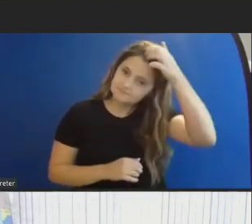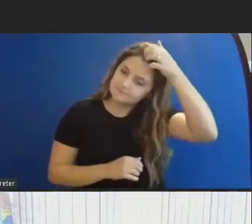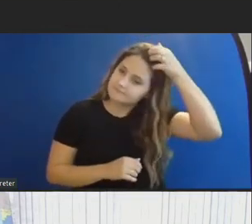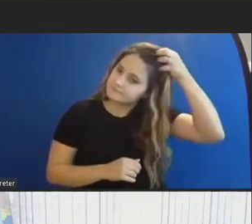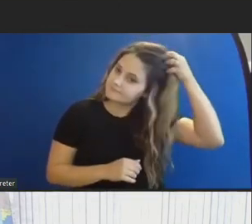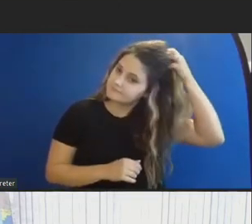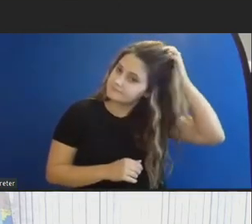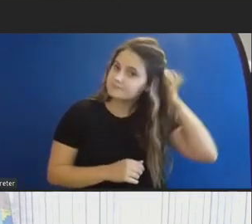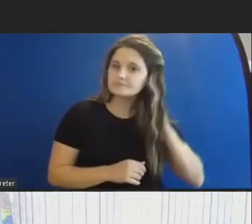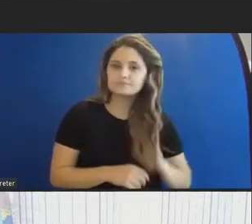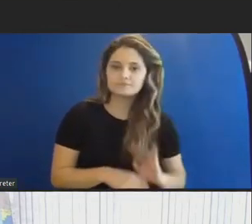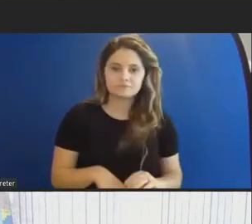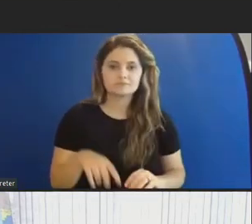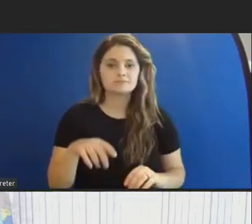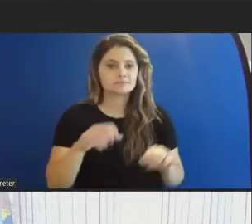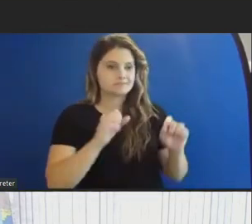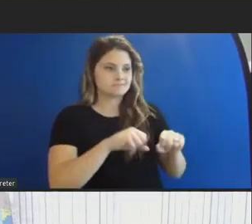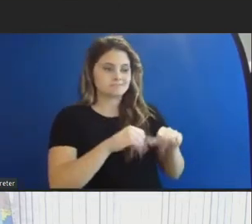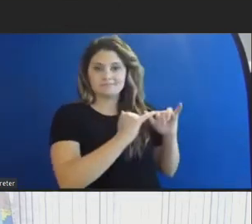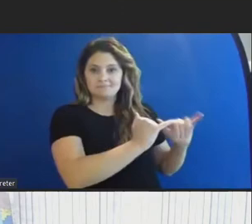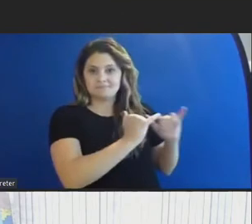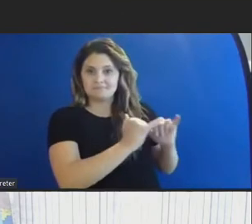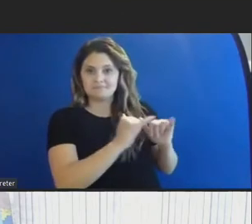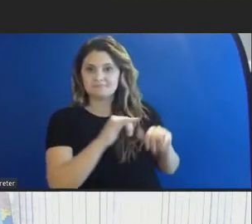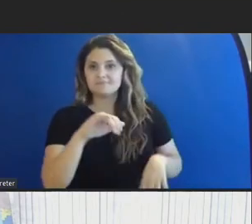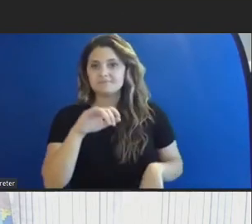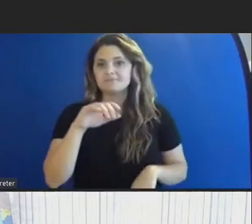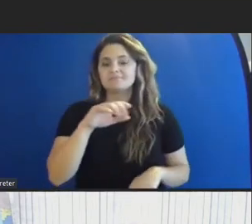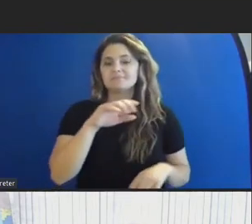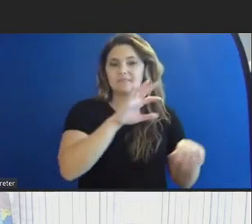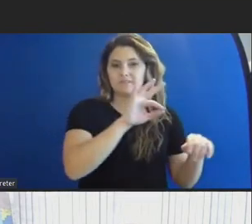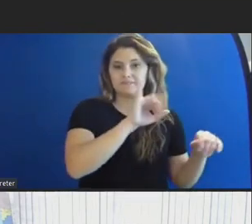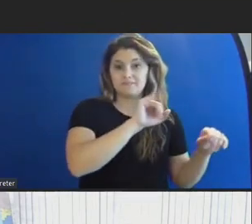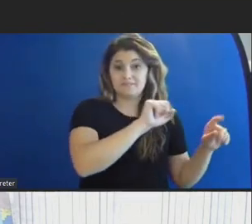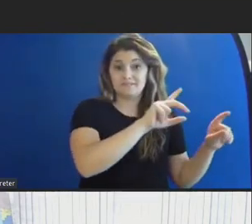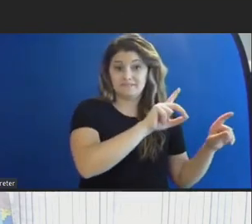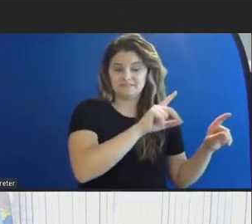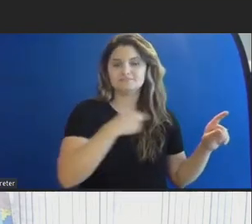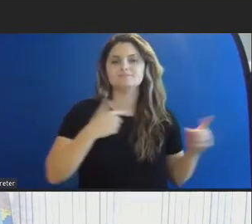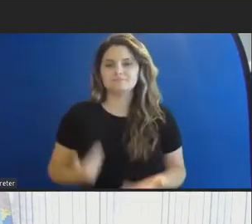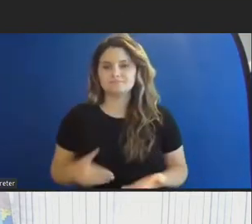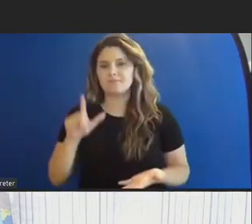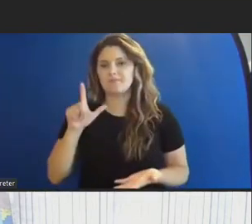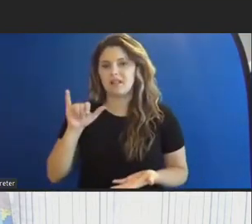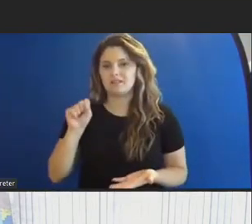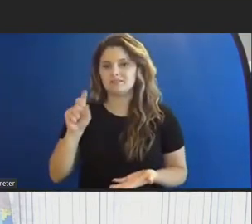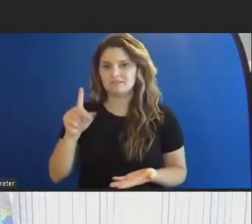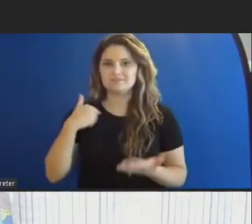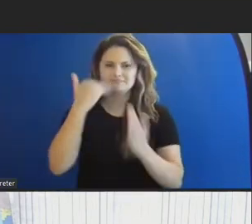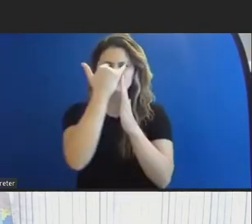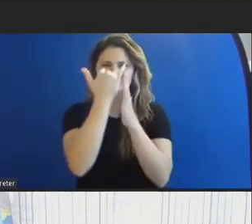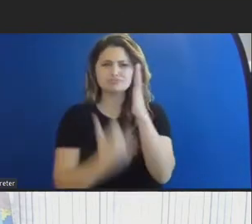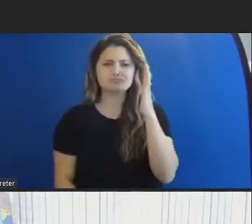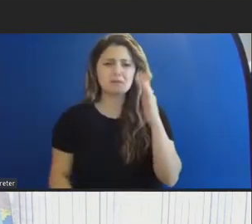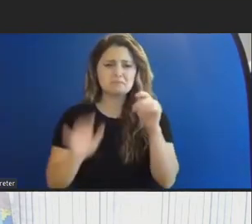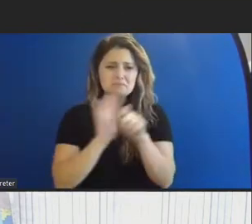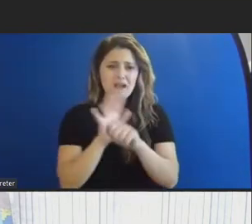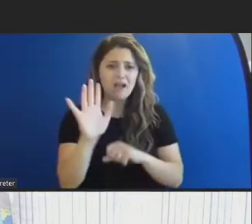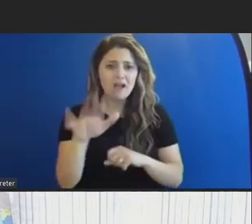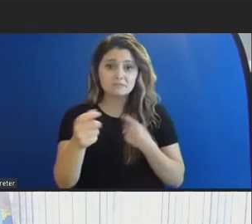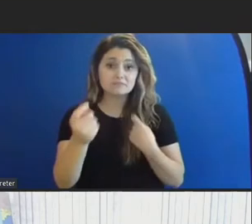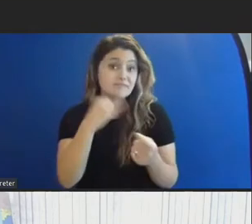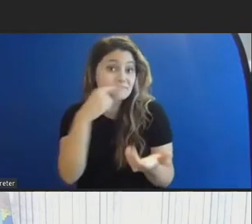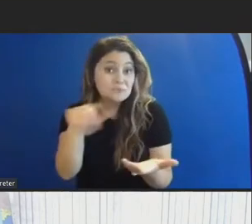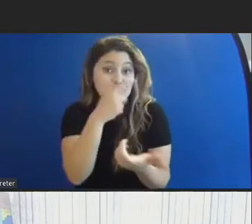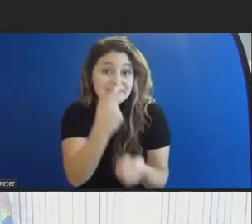So very similarly to Friendship ISD, Lubbock ISD does have a lengthy list of substitute teachers. Of course, if you're interested,